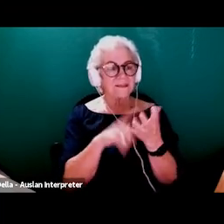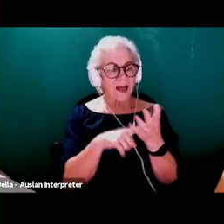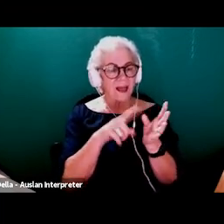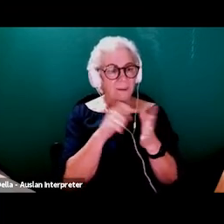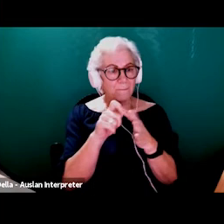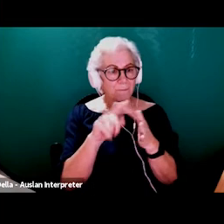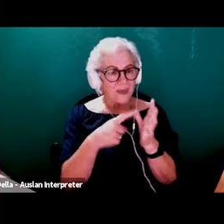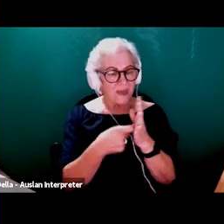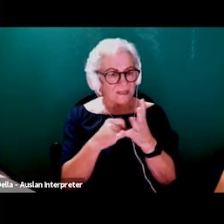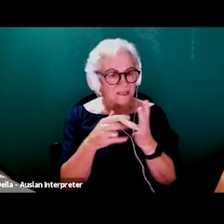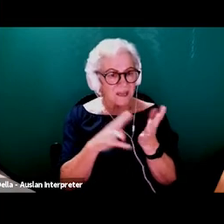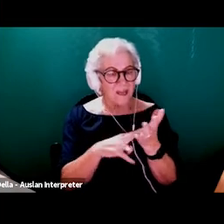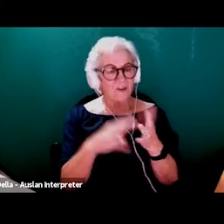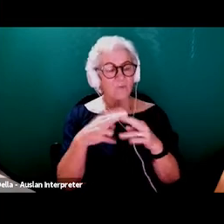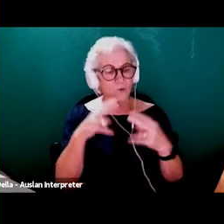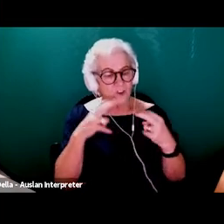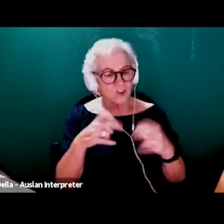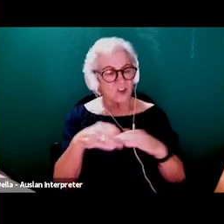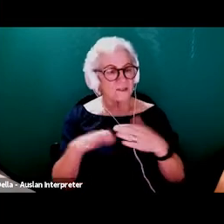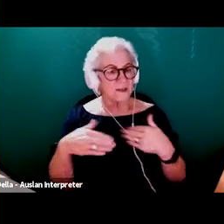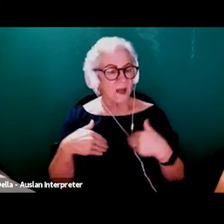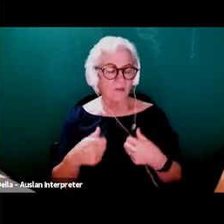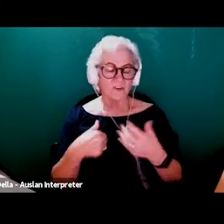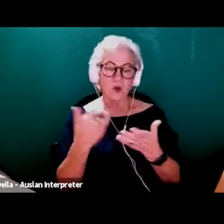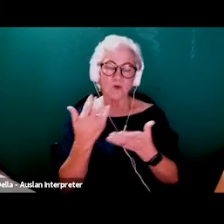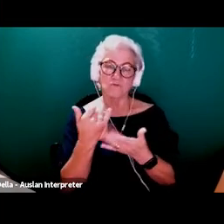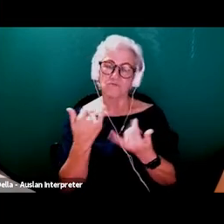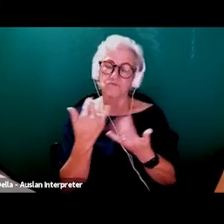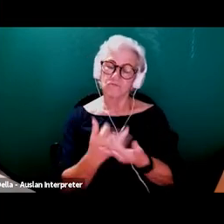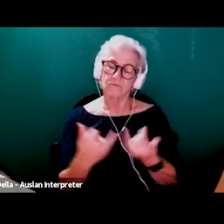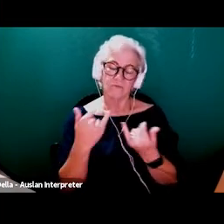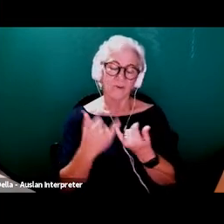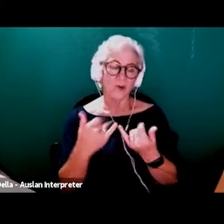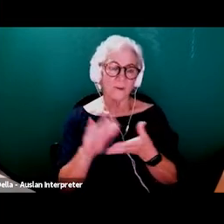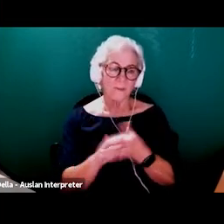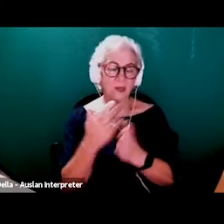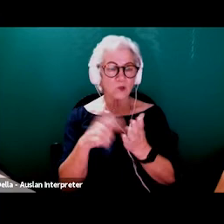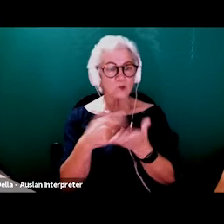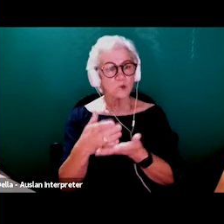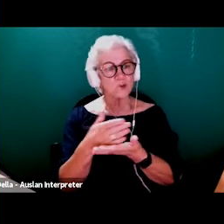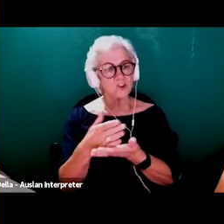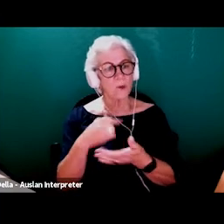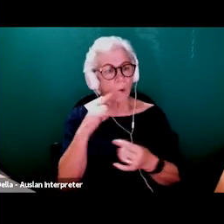in Health. And yeah, really pleased to be able to share some of the initial findings with you today.